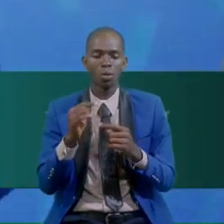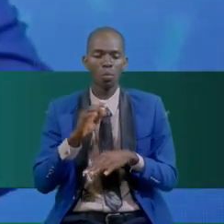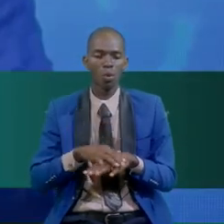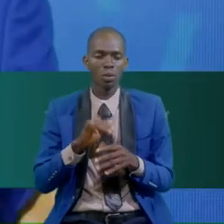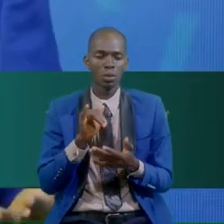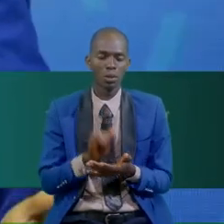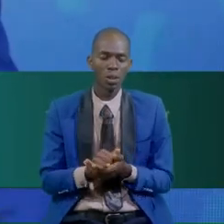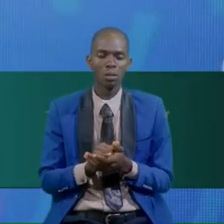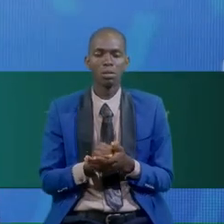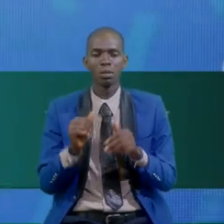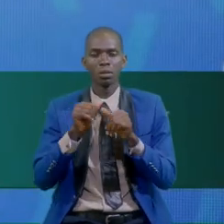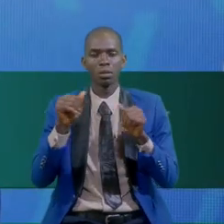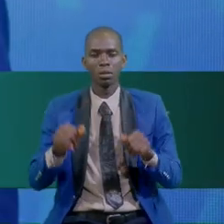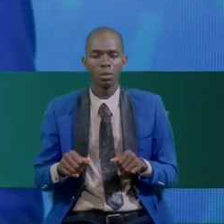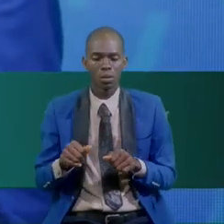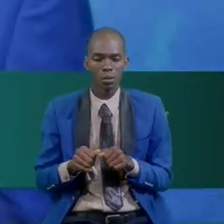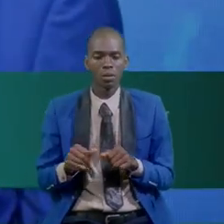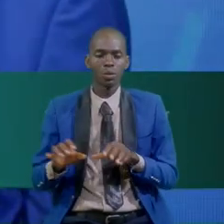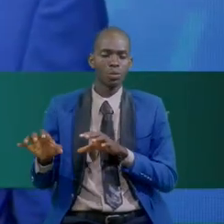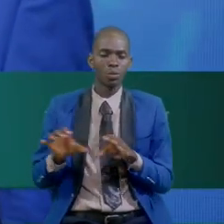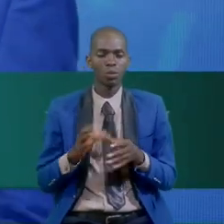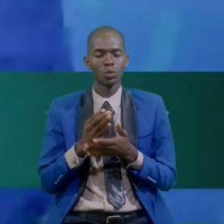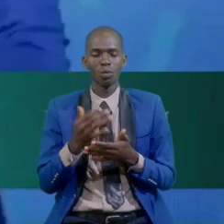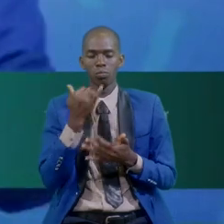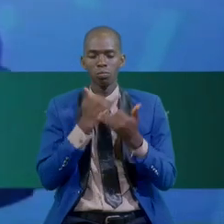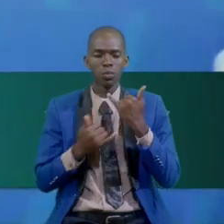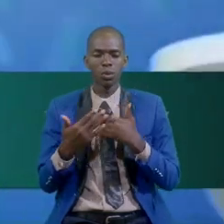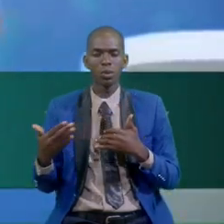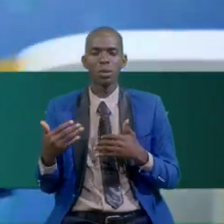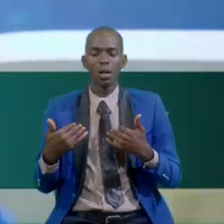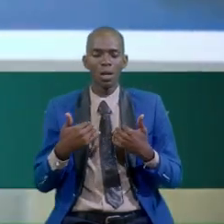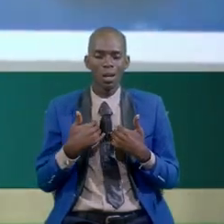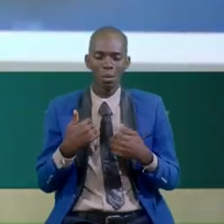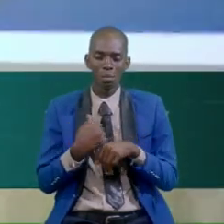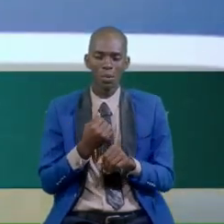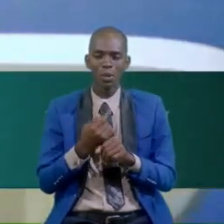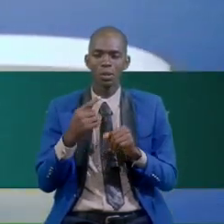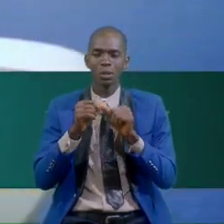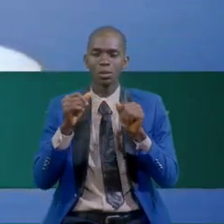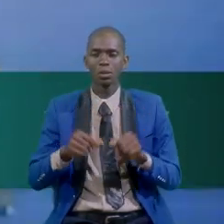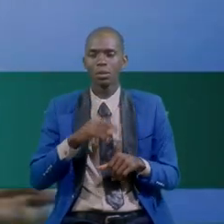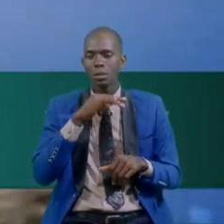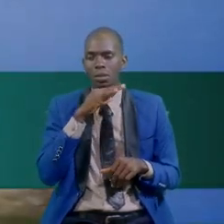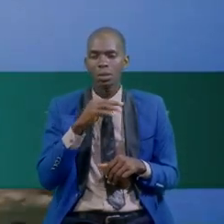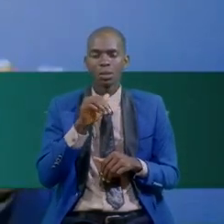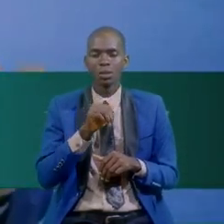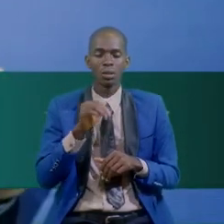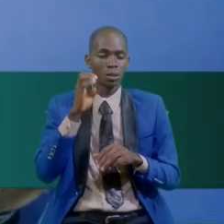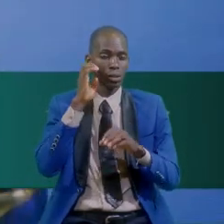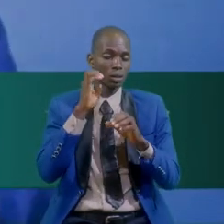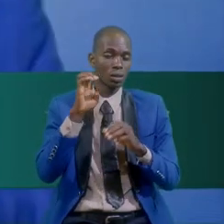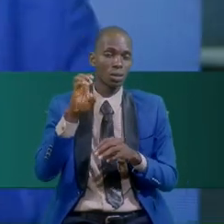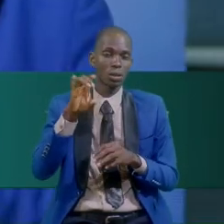on the altar, doing their gymnastics, they've defiled the altar. Elijah came as a prophet of integrity,